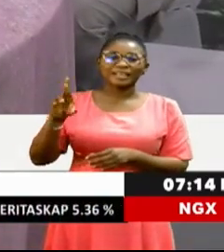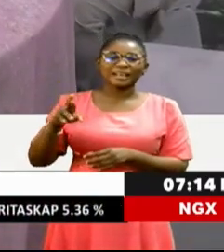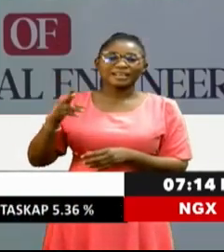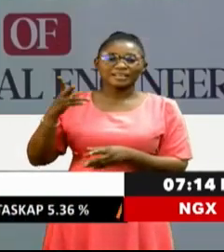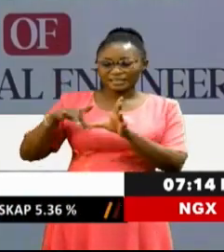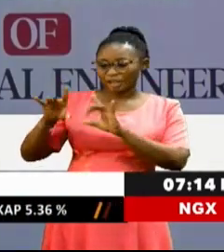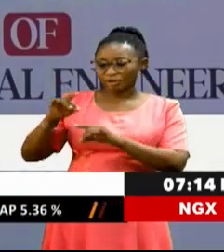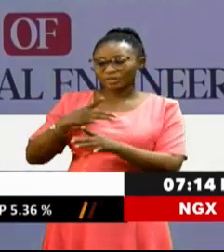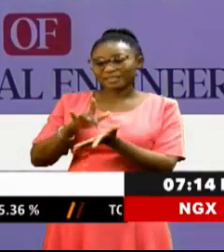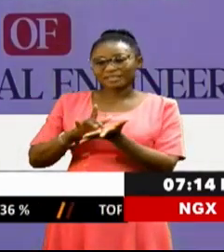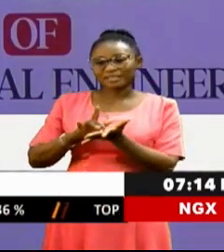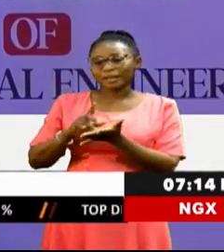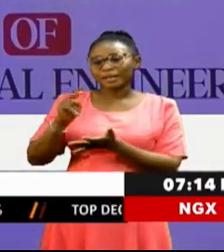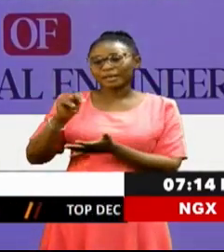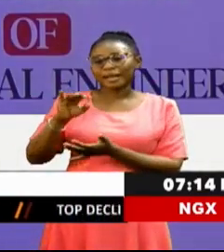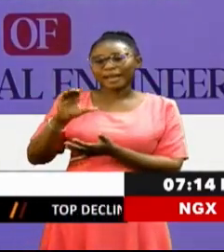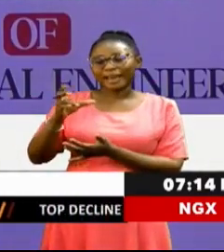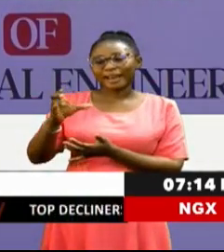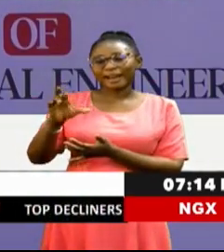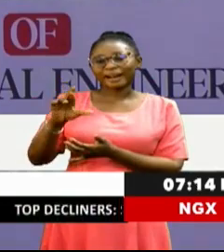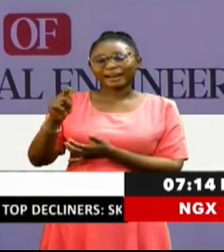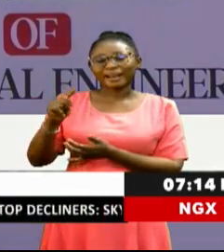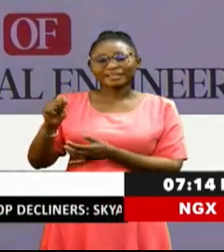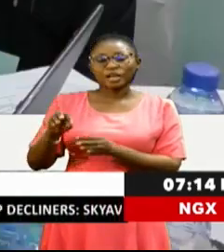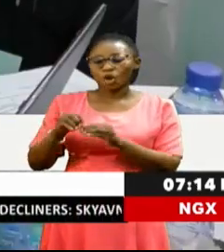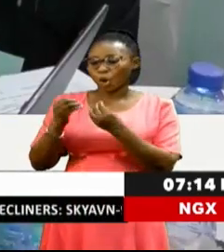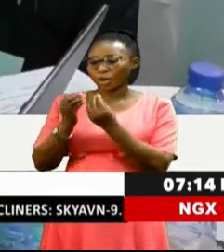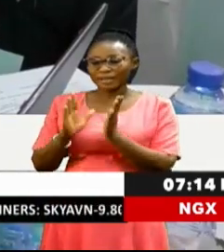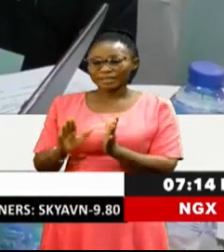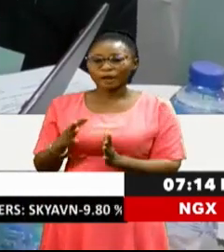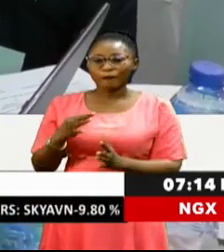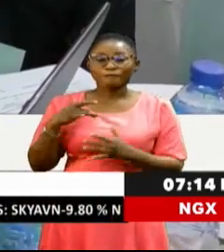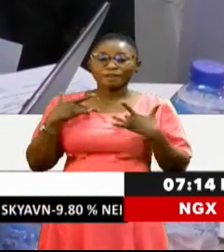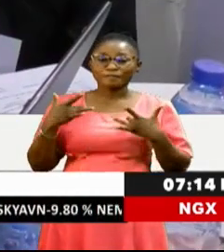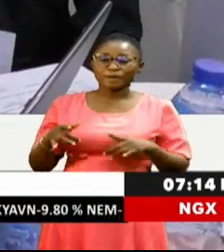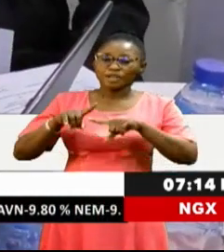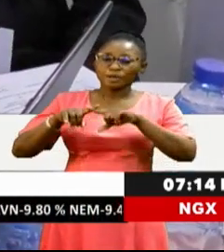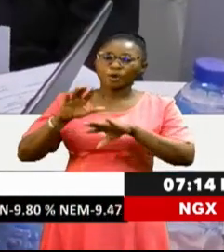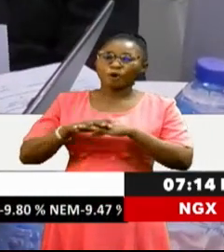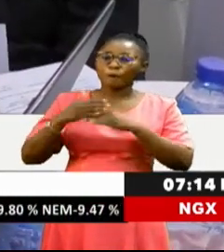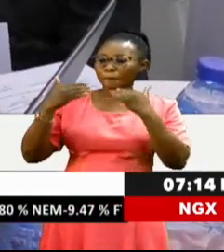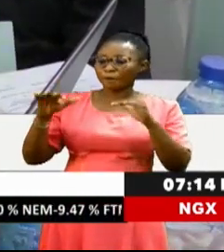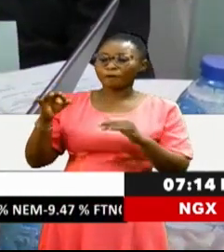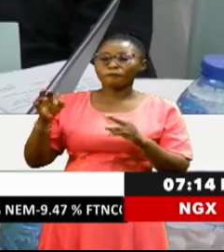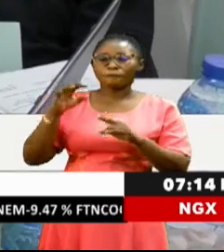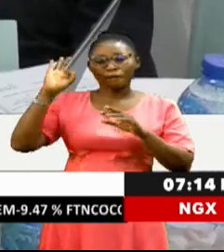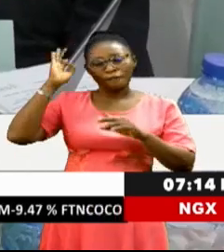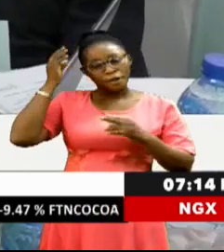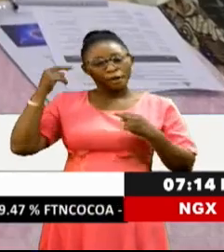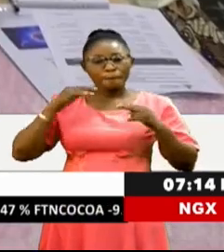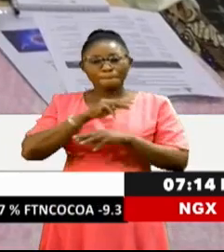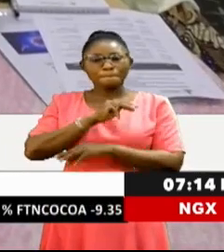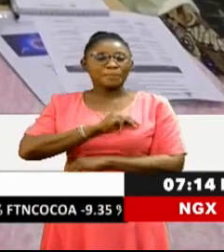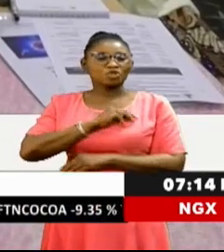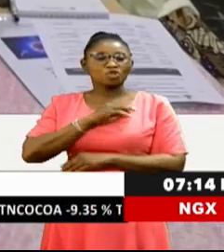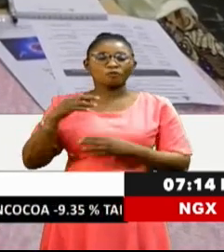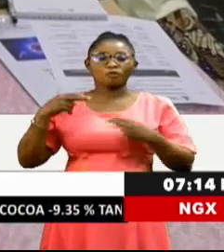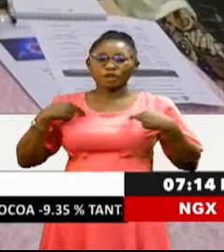treatment. NICRAT, organizers of the event, are leveraging the platform of the Federal Ministry of Health to ensure